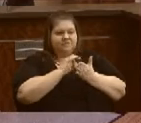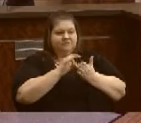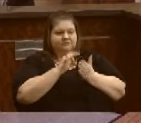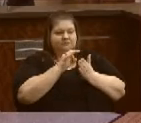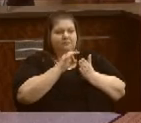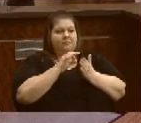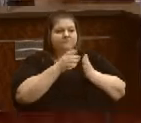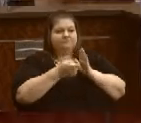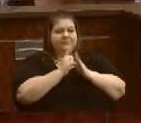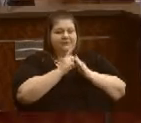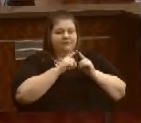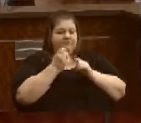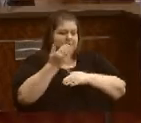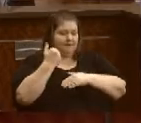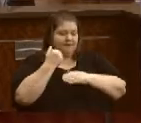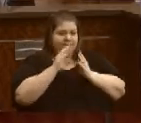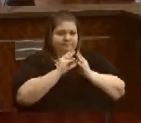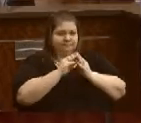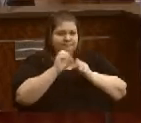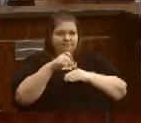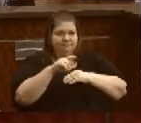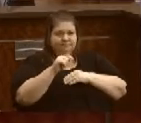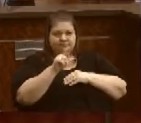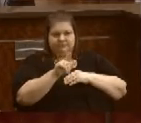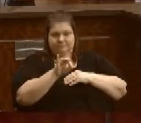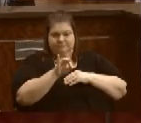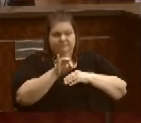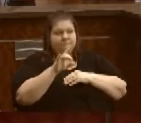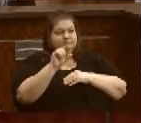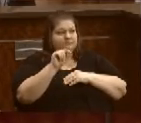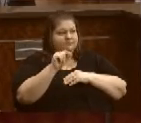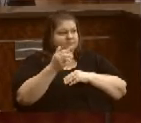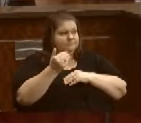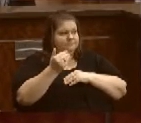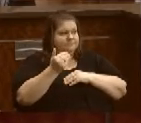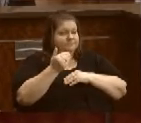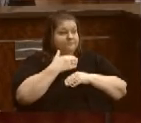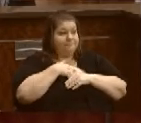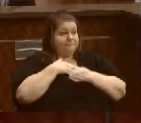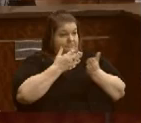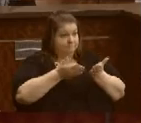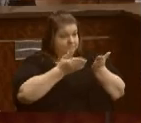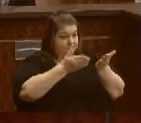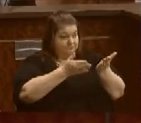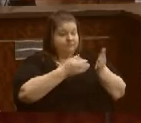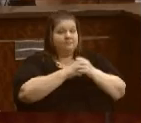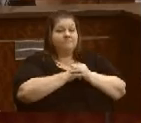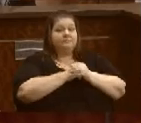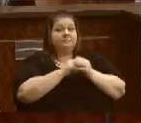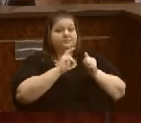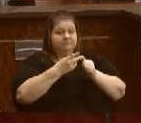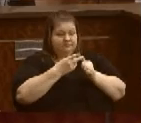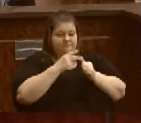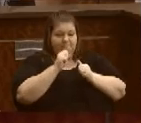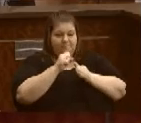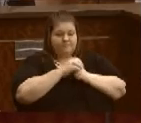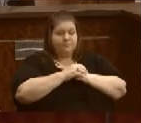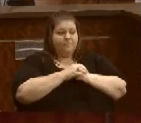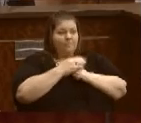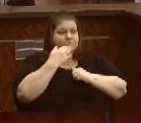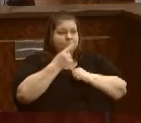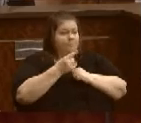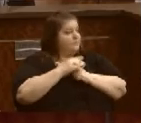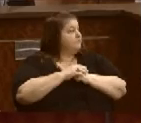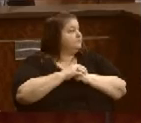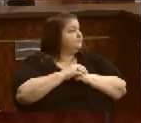Council dated September the 28th of 15. Can I have a motion, please? So moved. Second? Second. Thank you. Madam